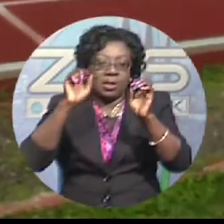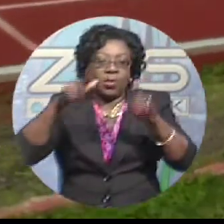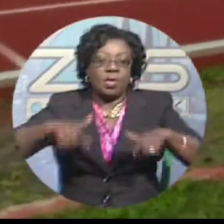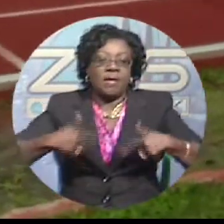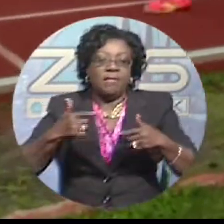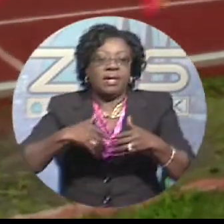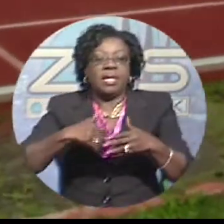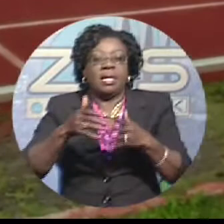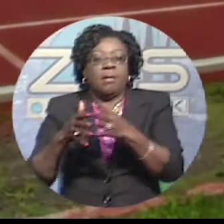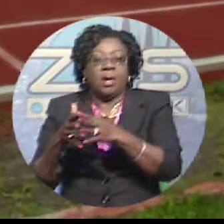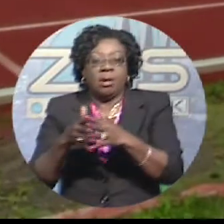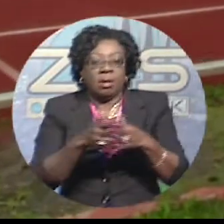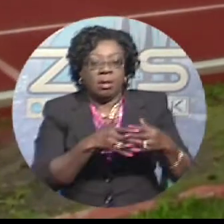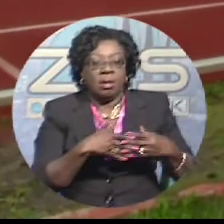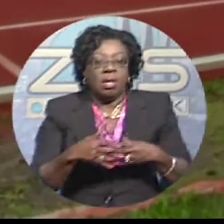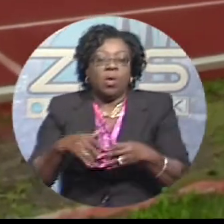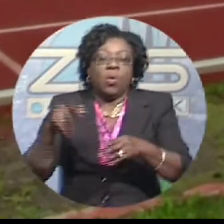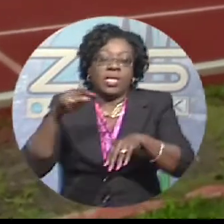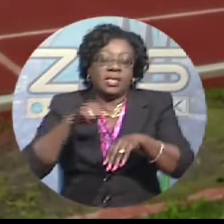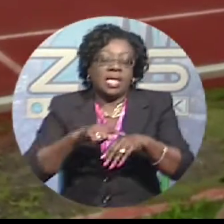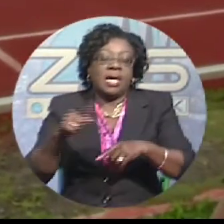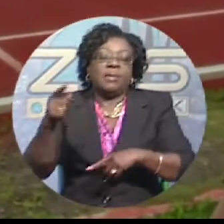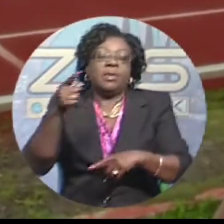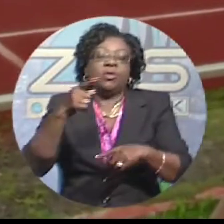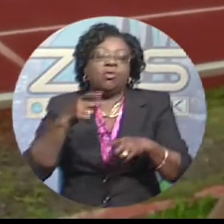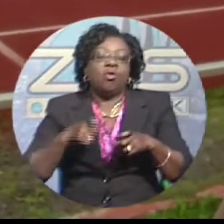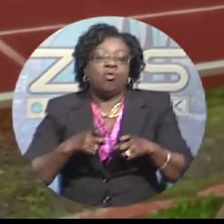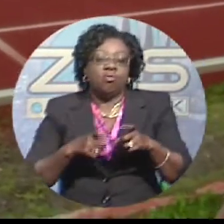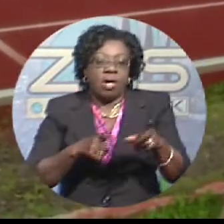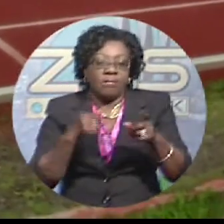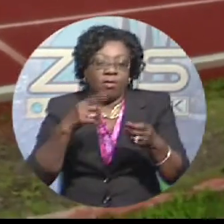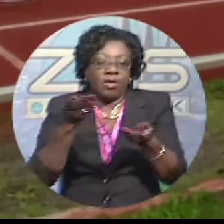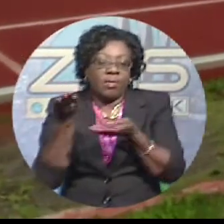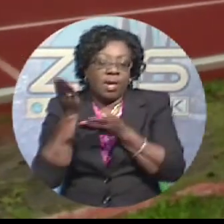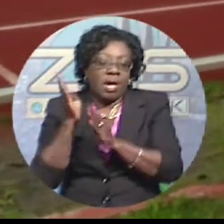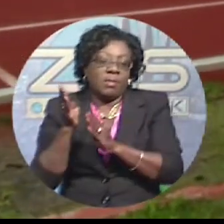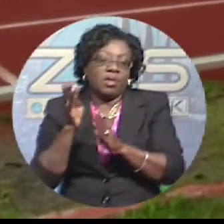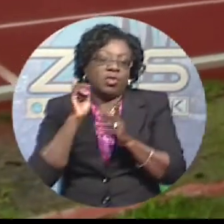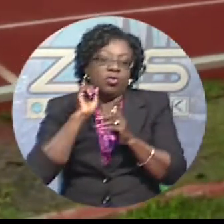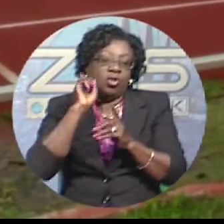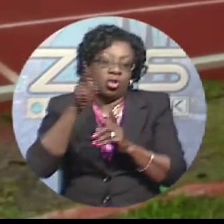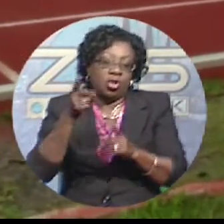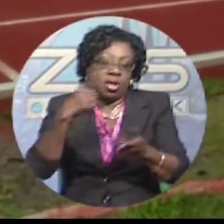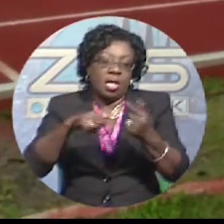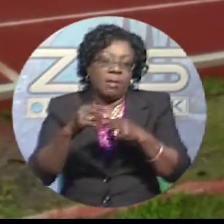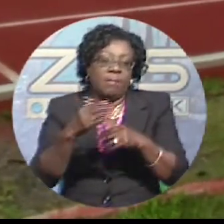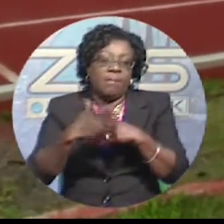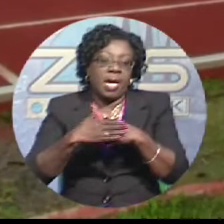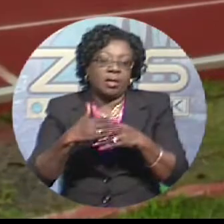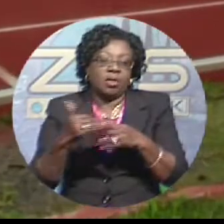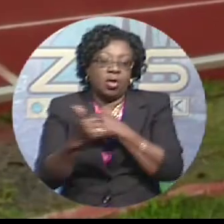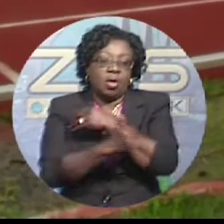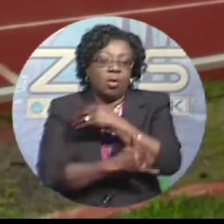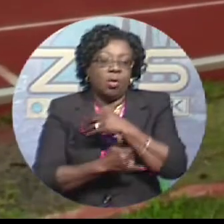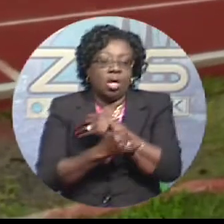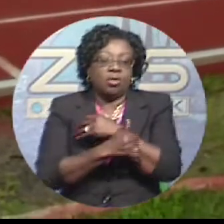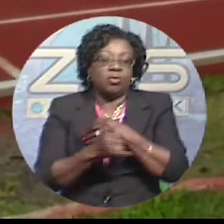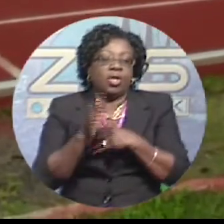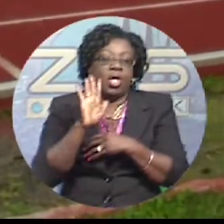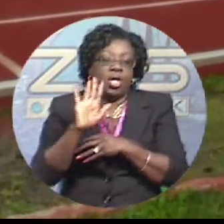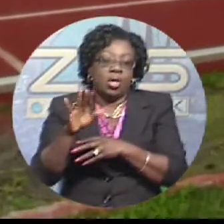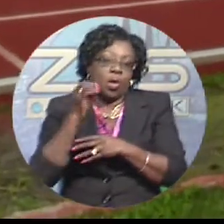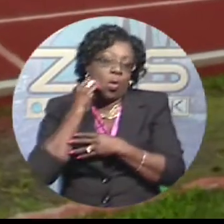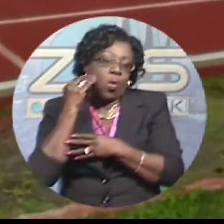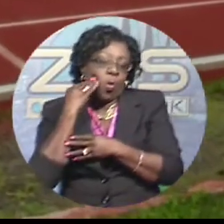athletes. Just remember that you come from this country. Let's remember that at the end of the day, you have to come back to this country. This is your home. This is your piece of